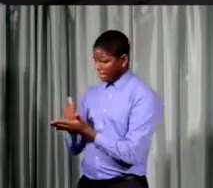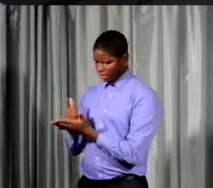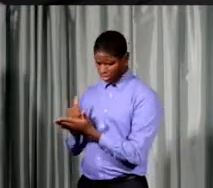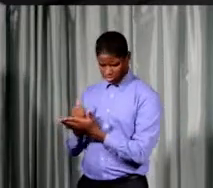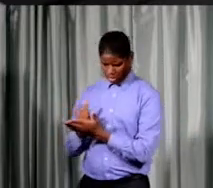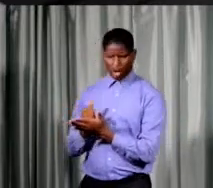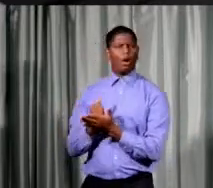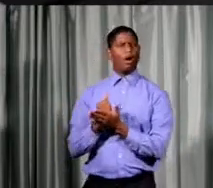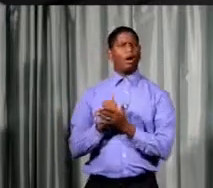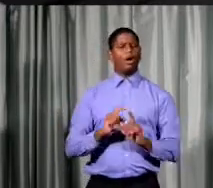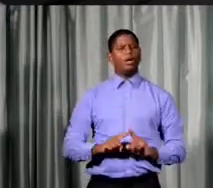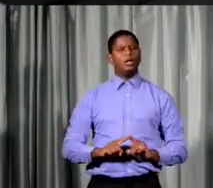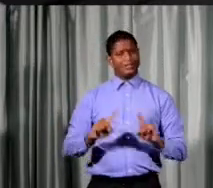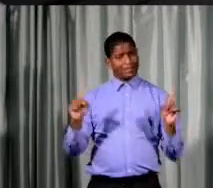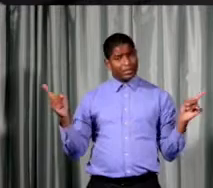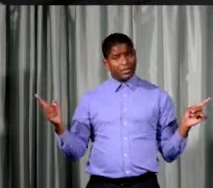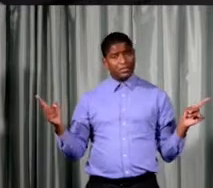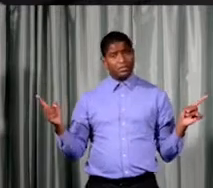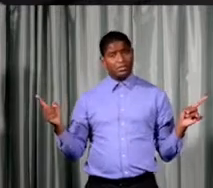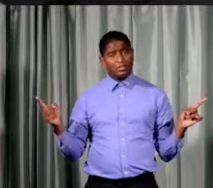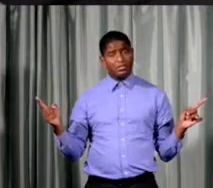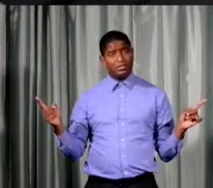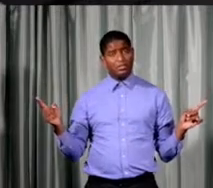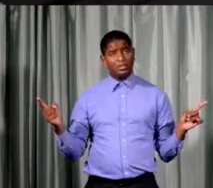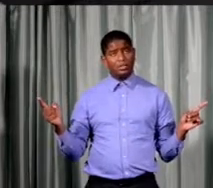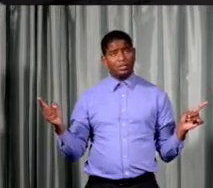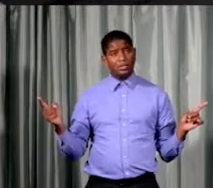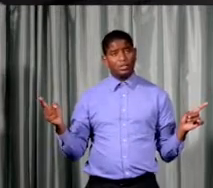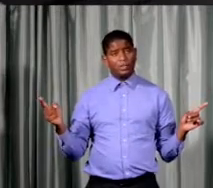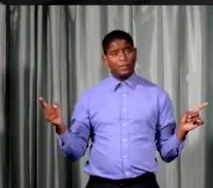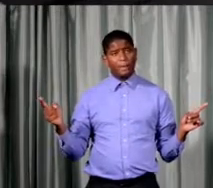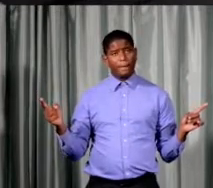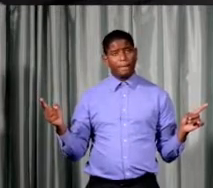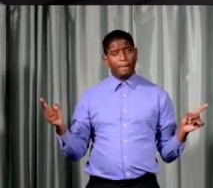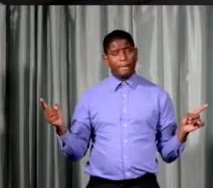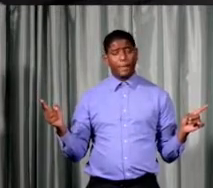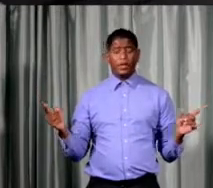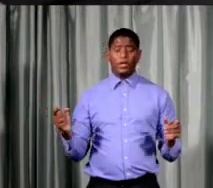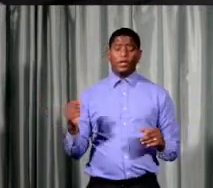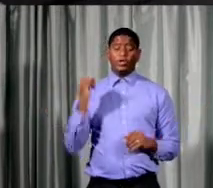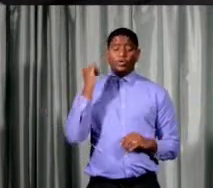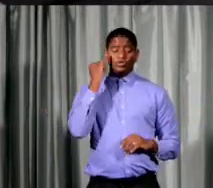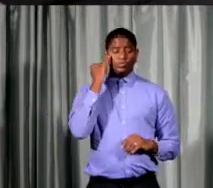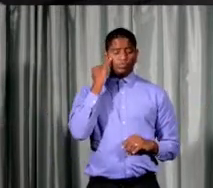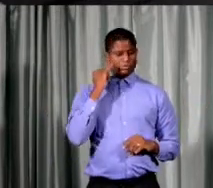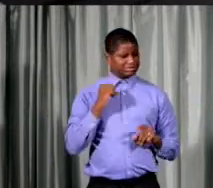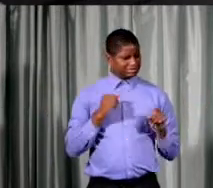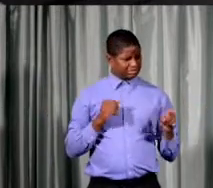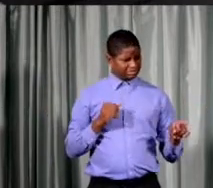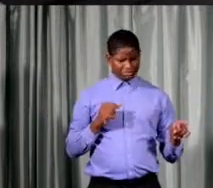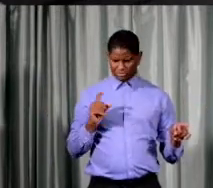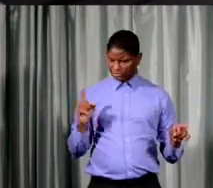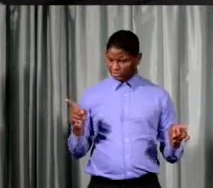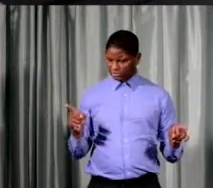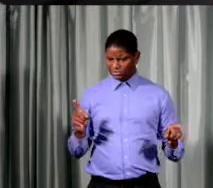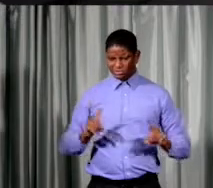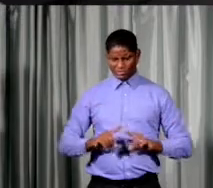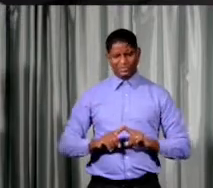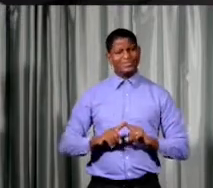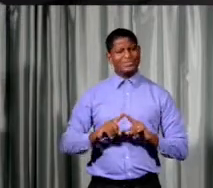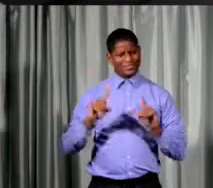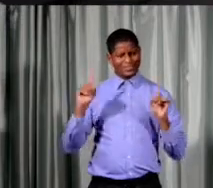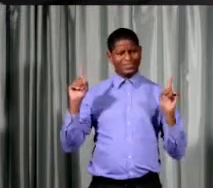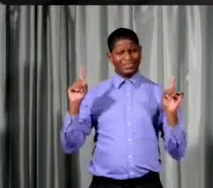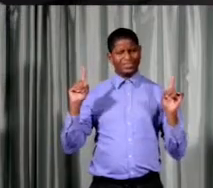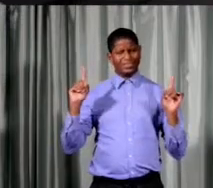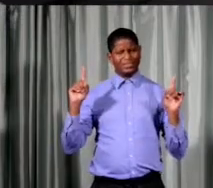We do bank reconciliations. As I say, once the figure close enough to whatever you want, believe it should be, most people don't do anything. But